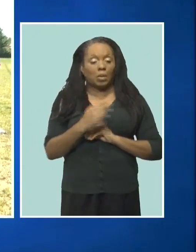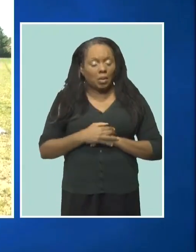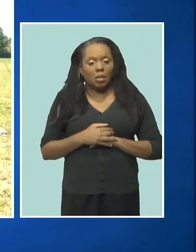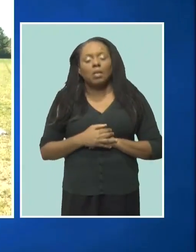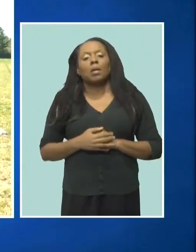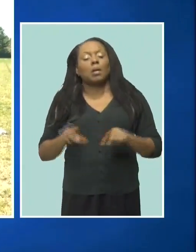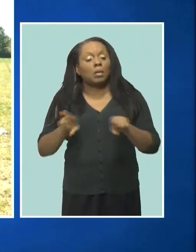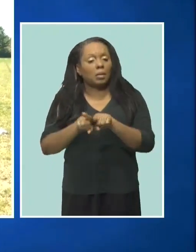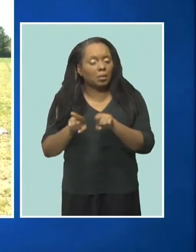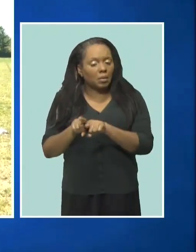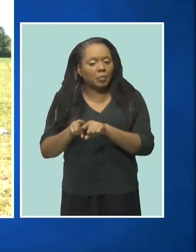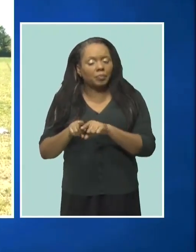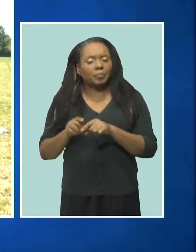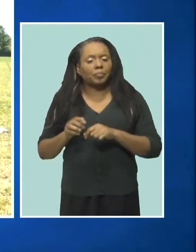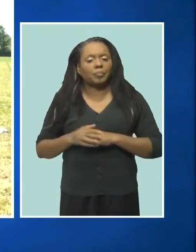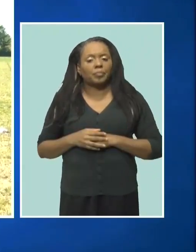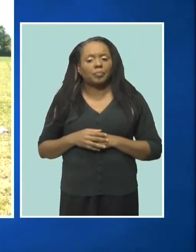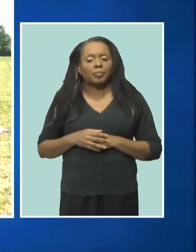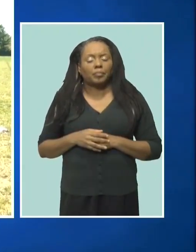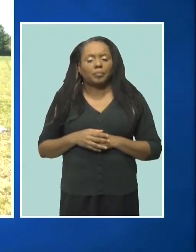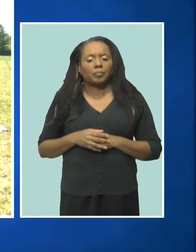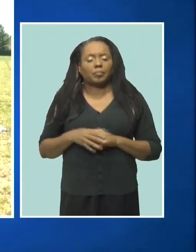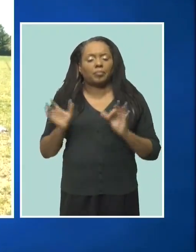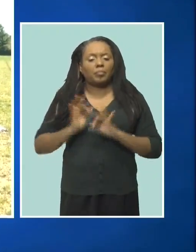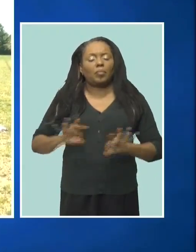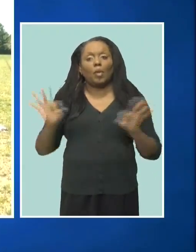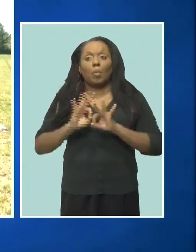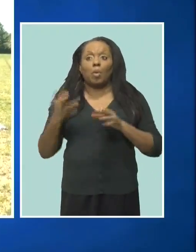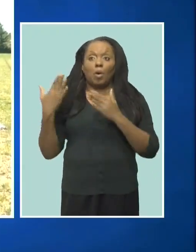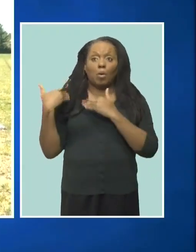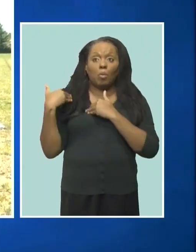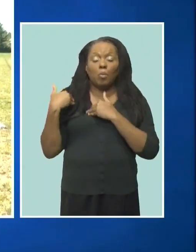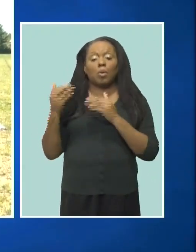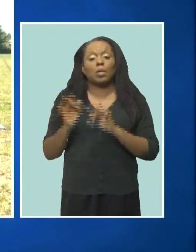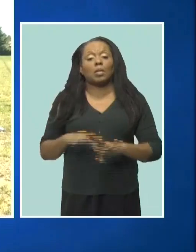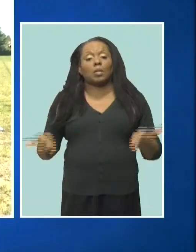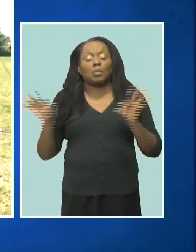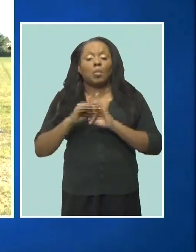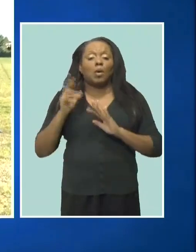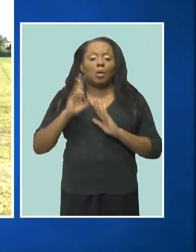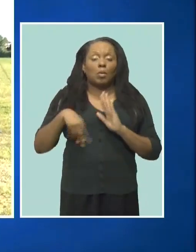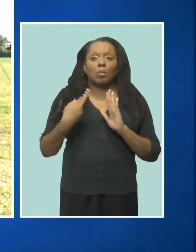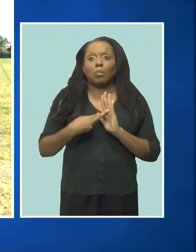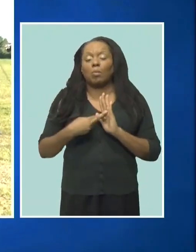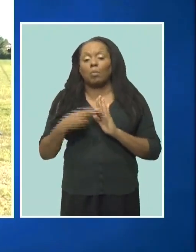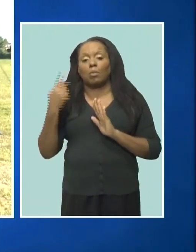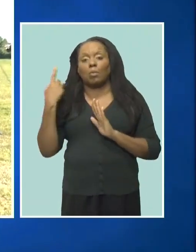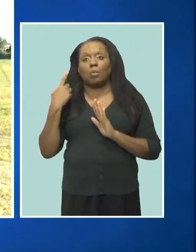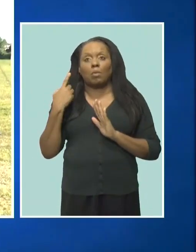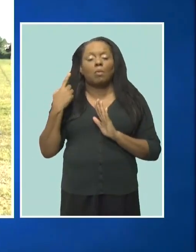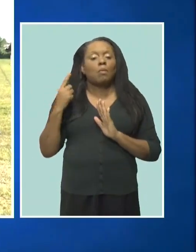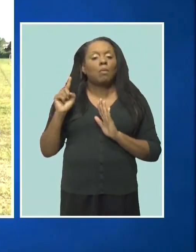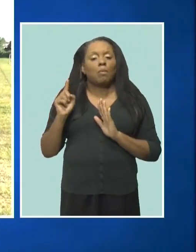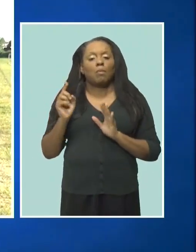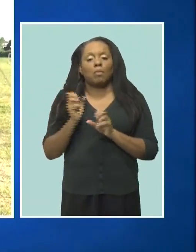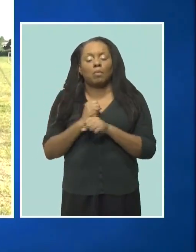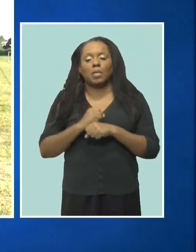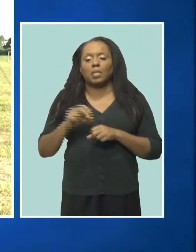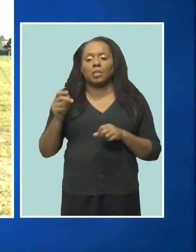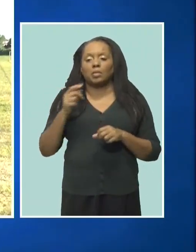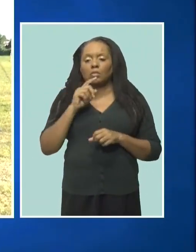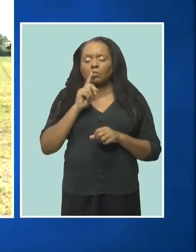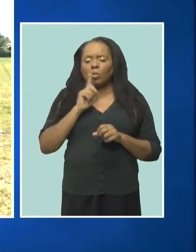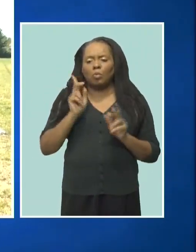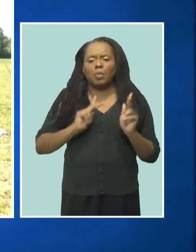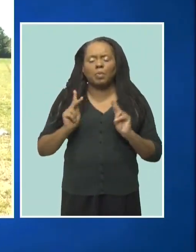also plays the role of removing removing the likelihood of scams and